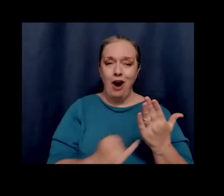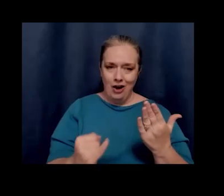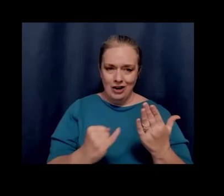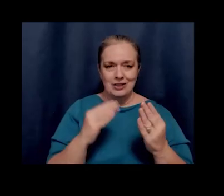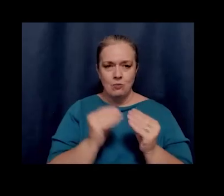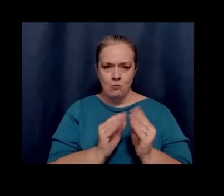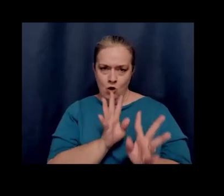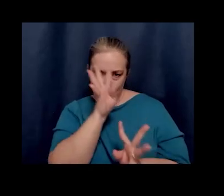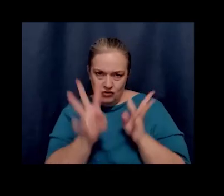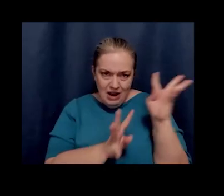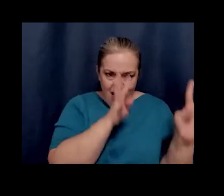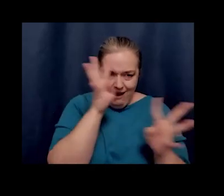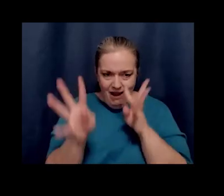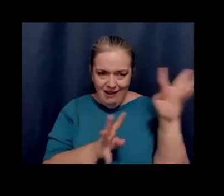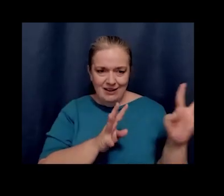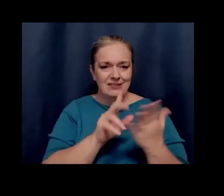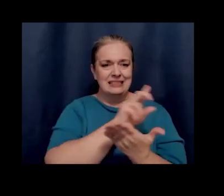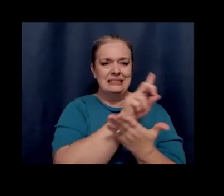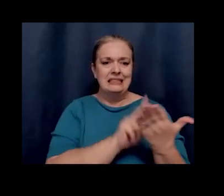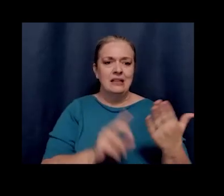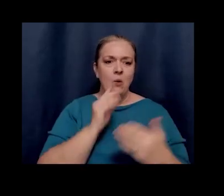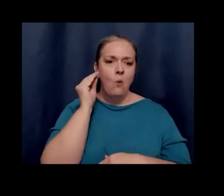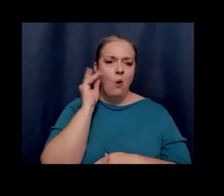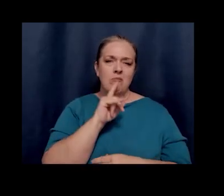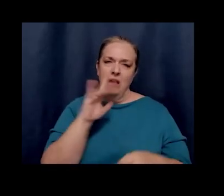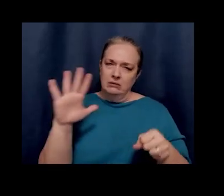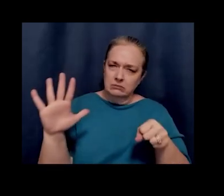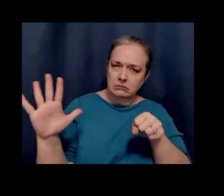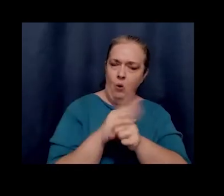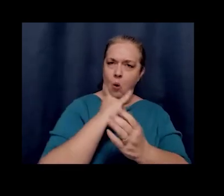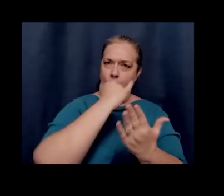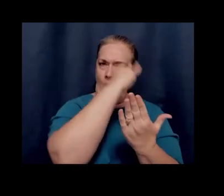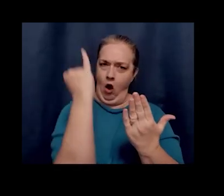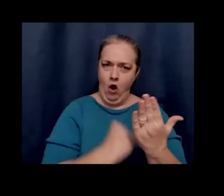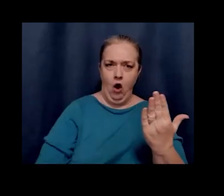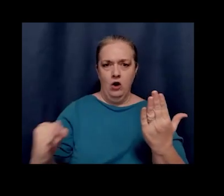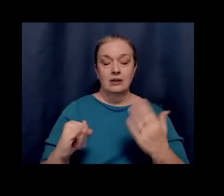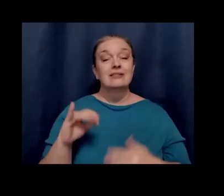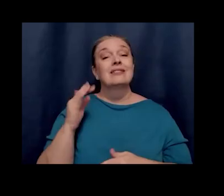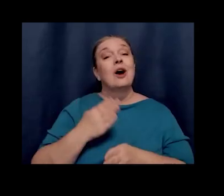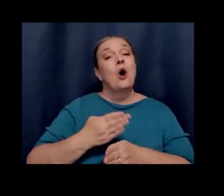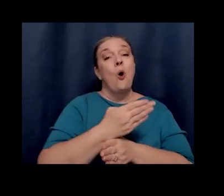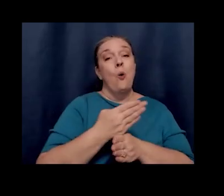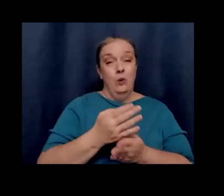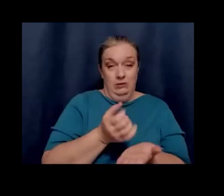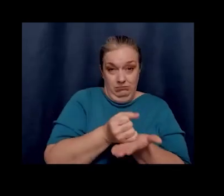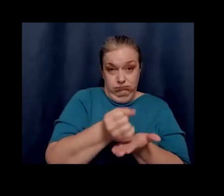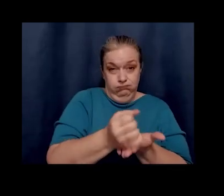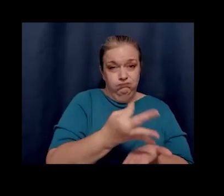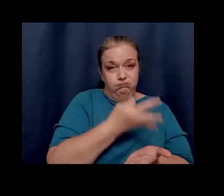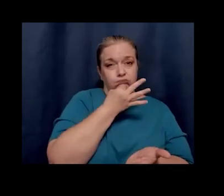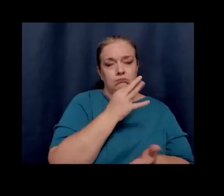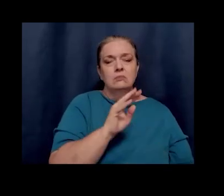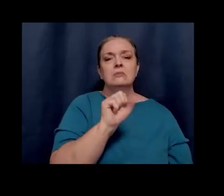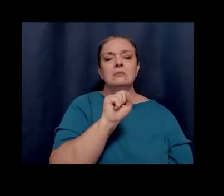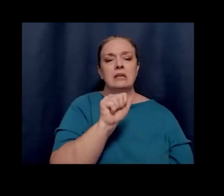muscle even further to design homes that are a total work of art, as did woodworking virtuoso Sam Maloof, whose preserved home